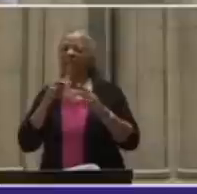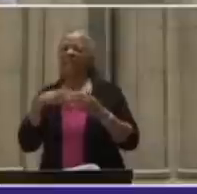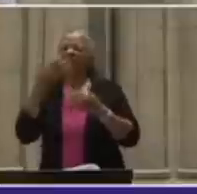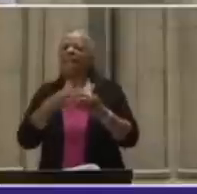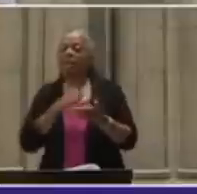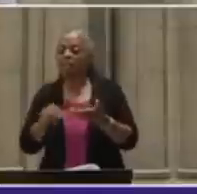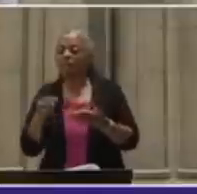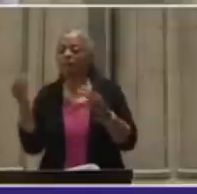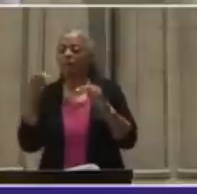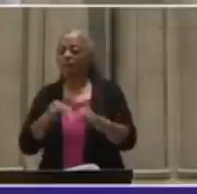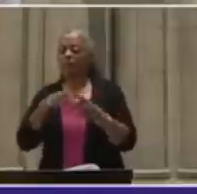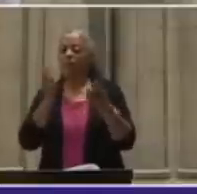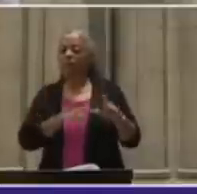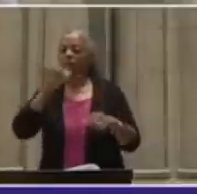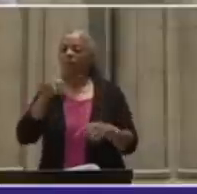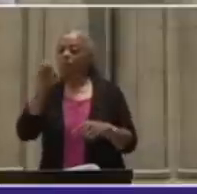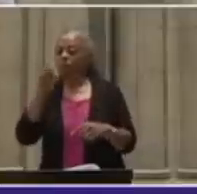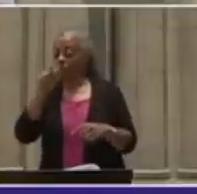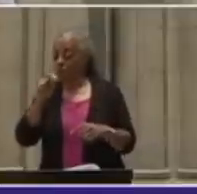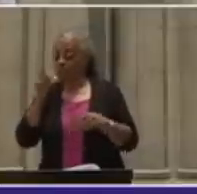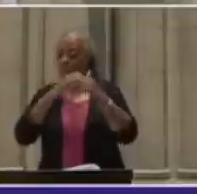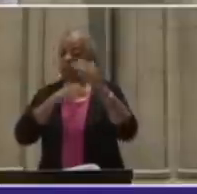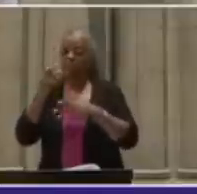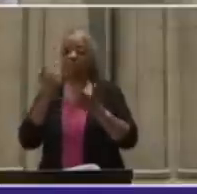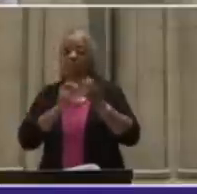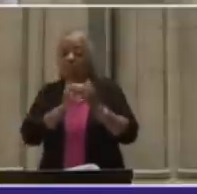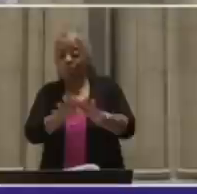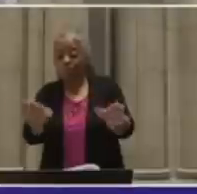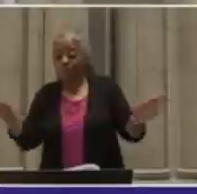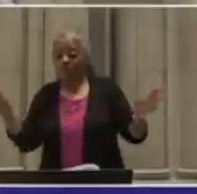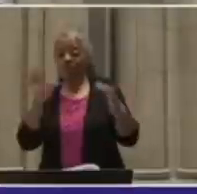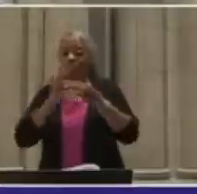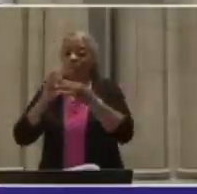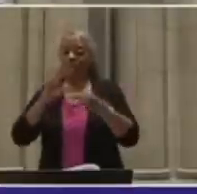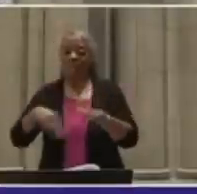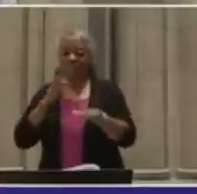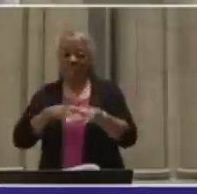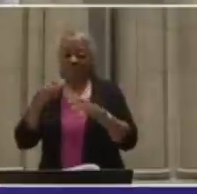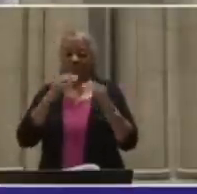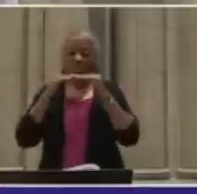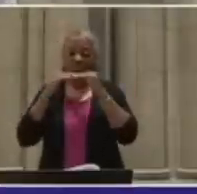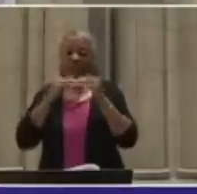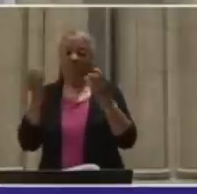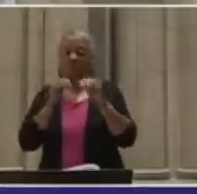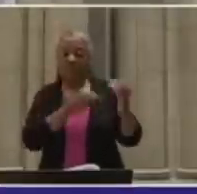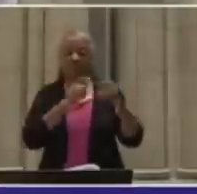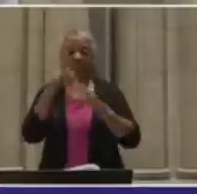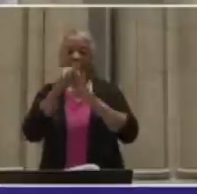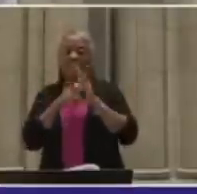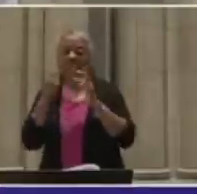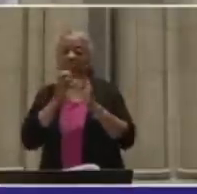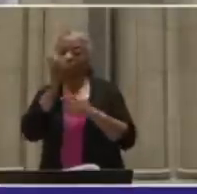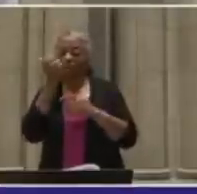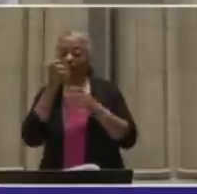the streams that are coming together on June 20th to build the broadest coalition of national justice organizations and state grassroots folk,